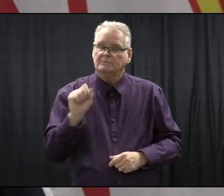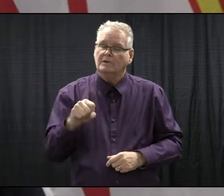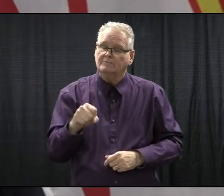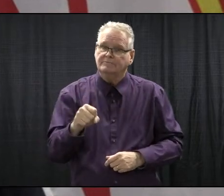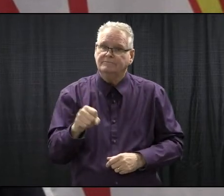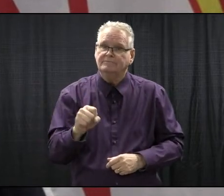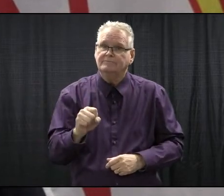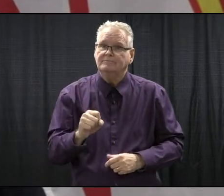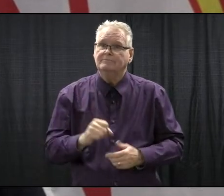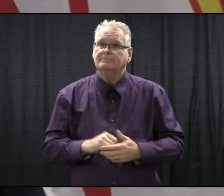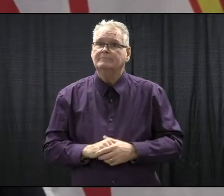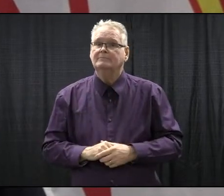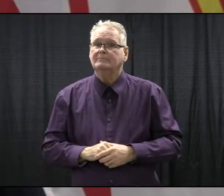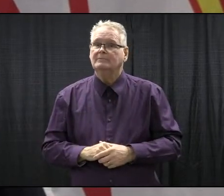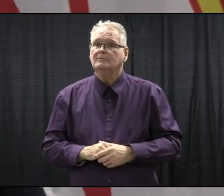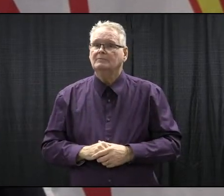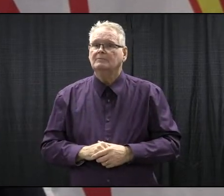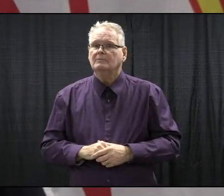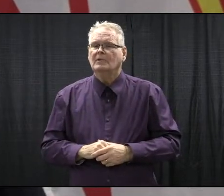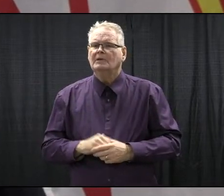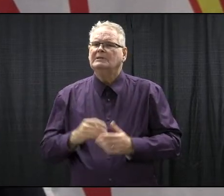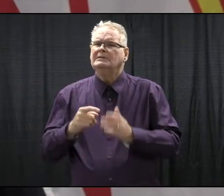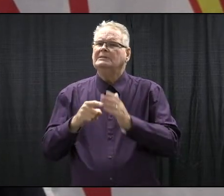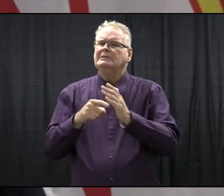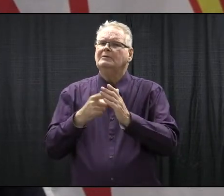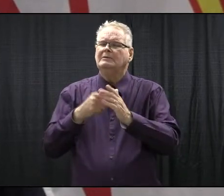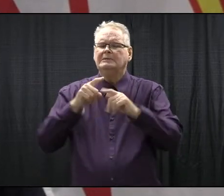masking. Certainly we're looking at long-term care